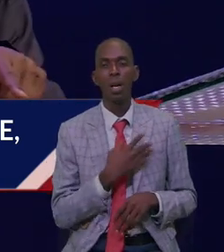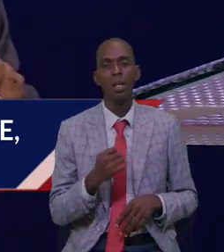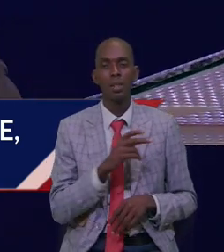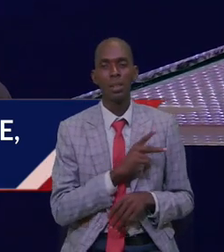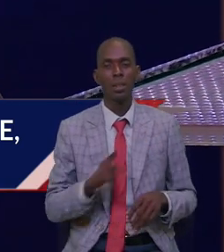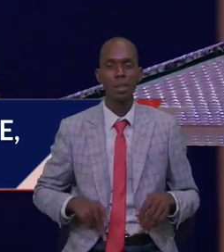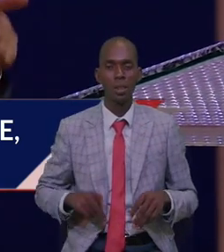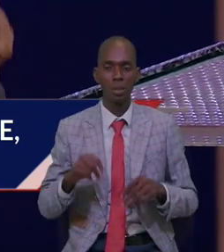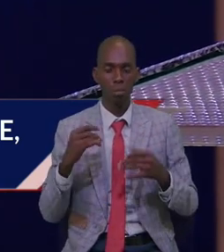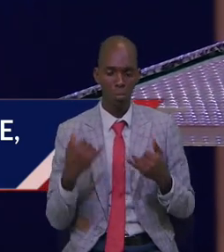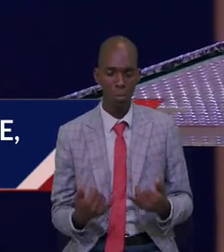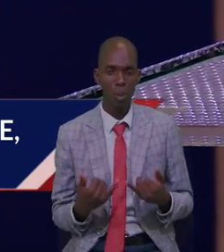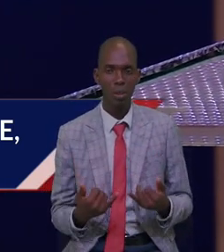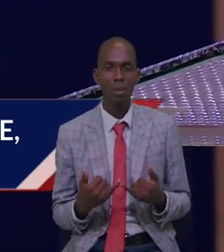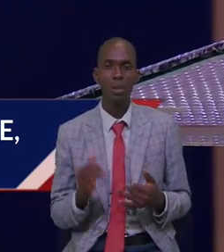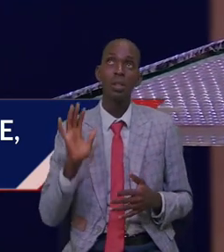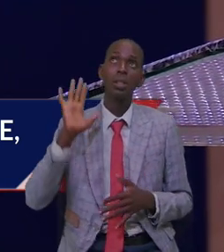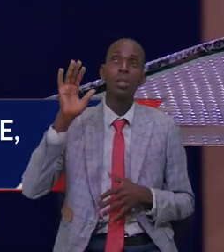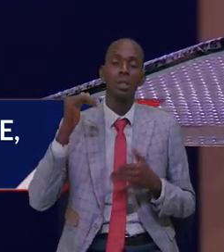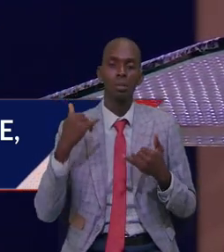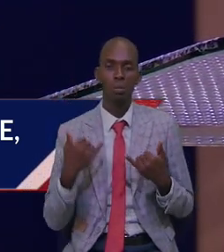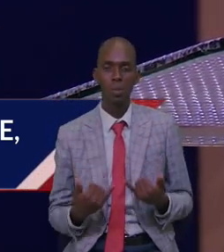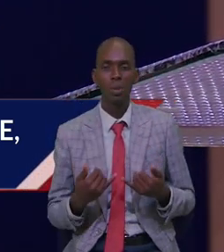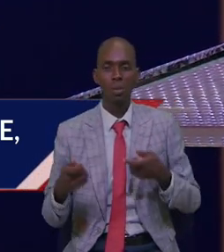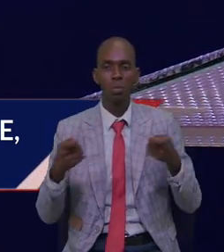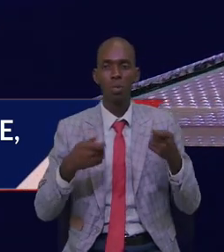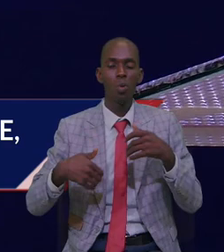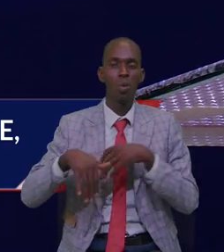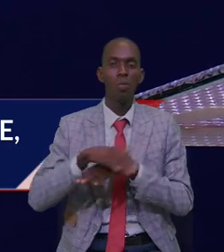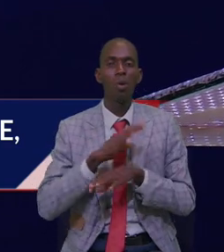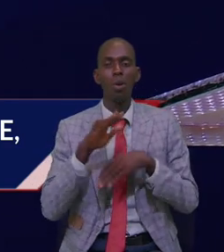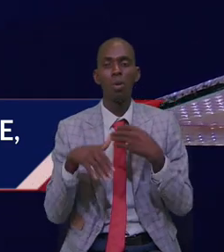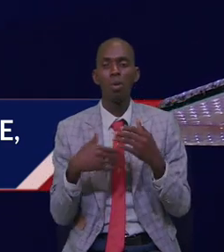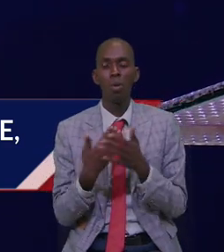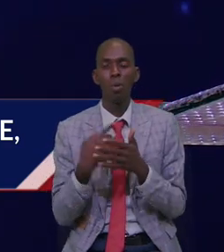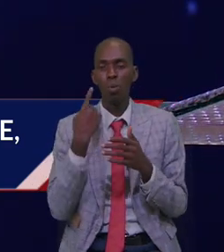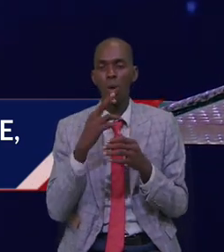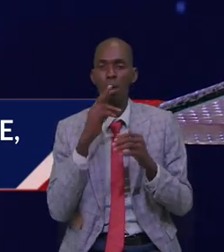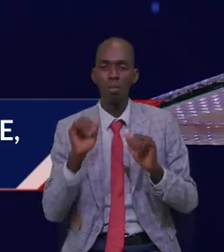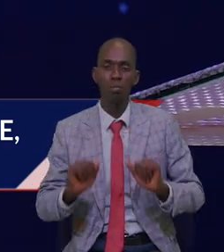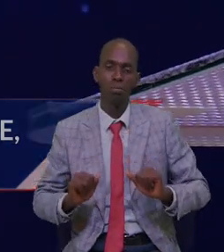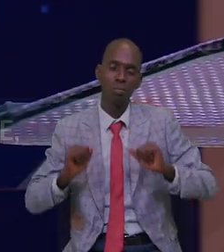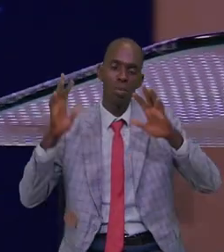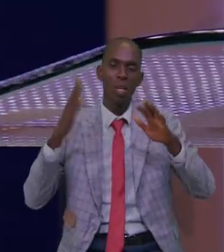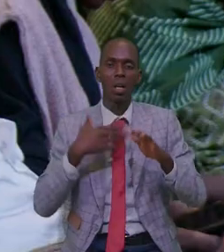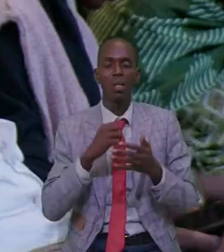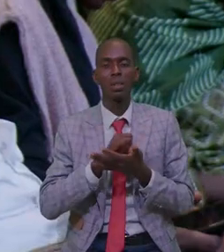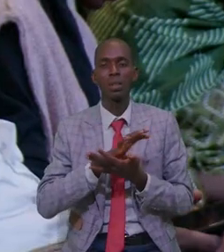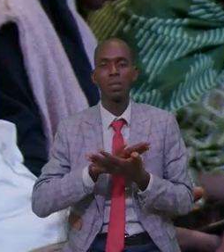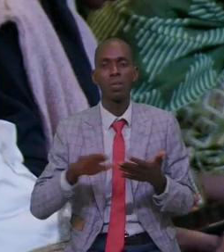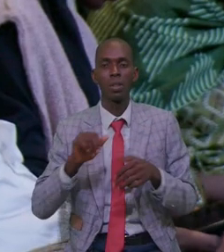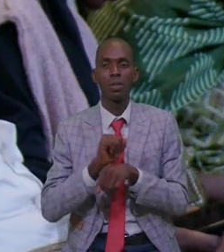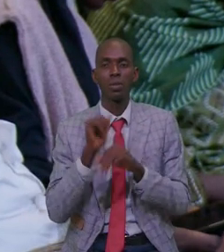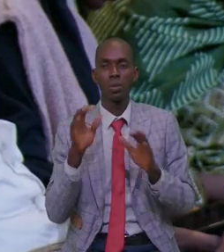present dominion he has over those who are submissive and sanctified. We're looking at 1 Peter